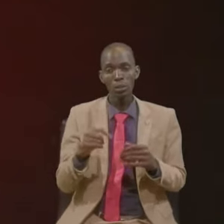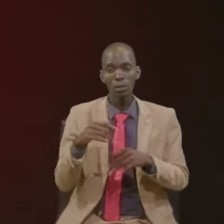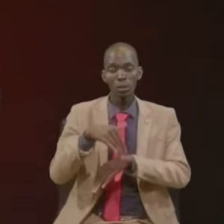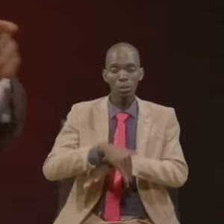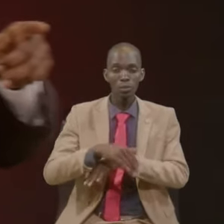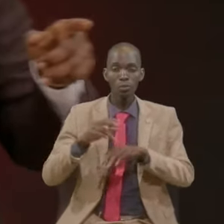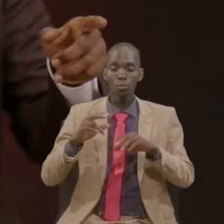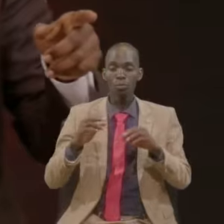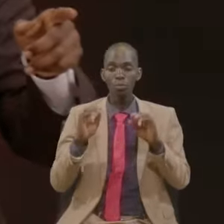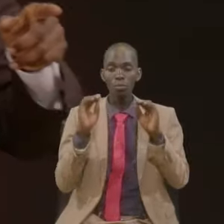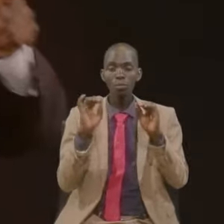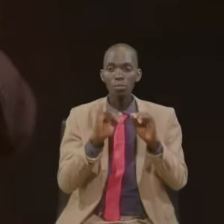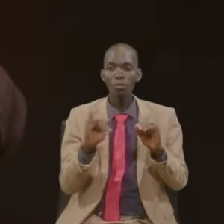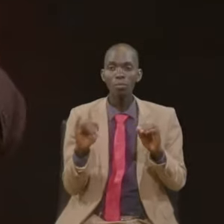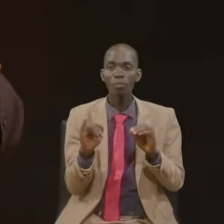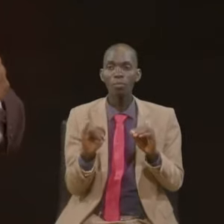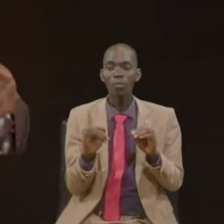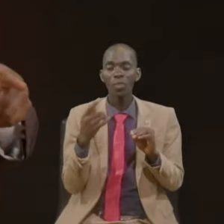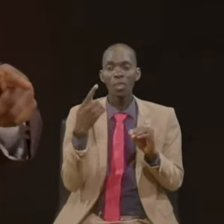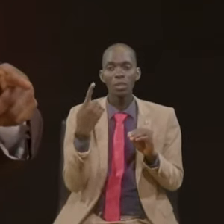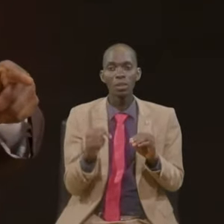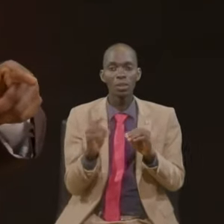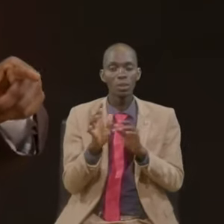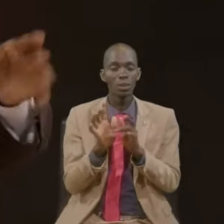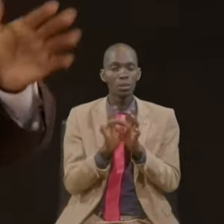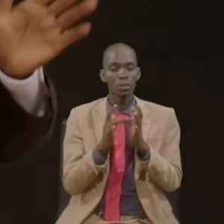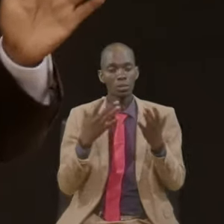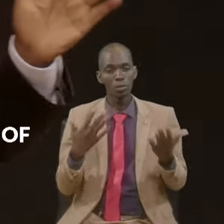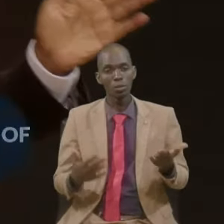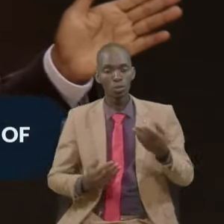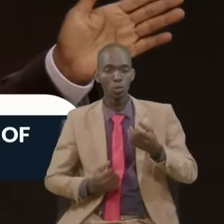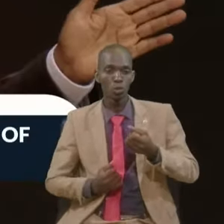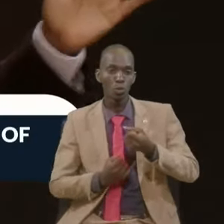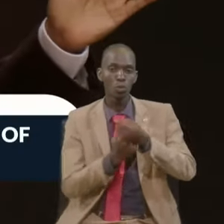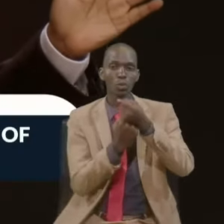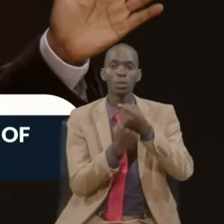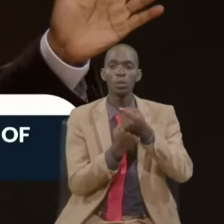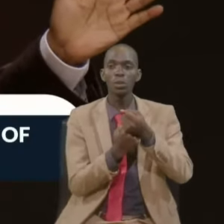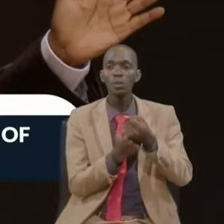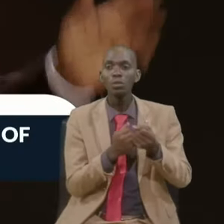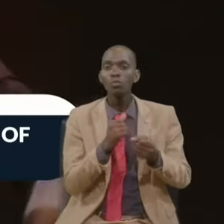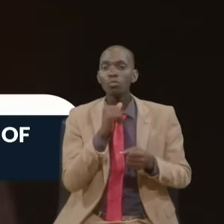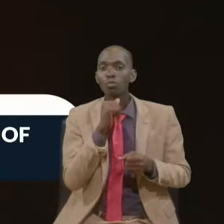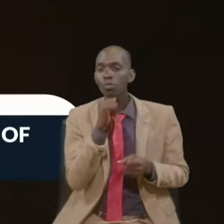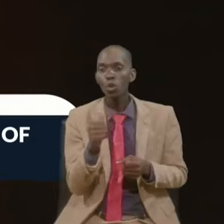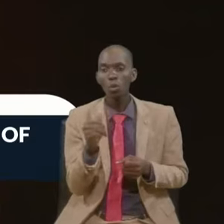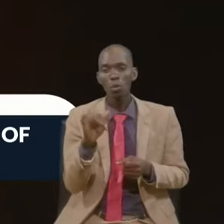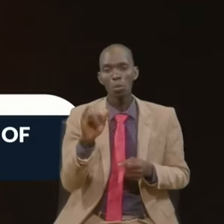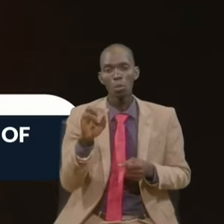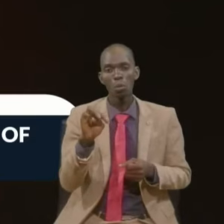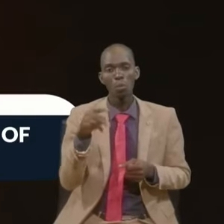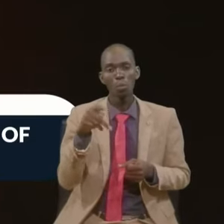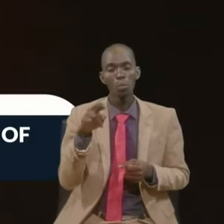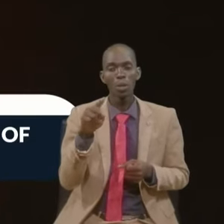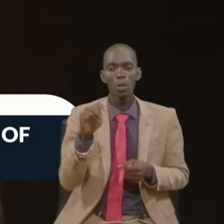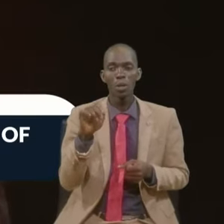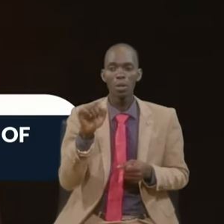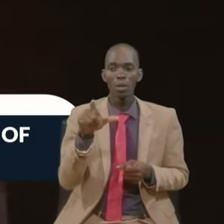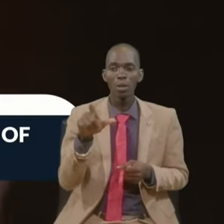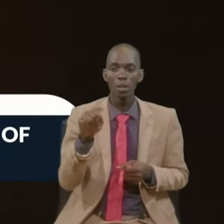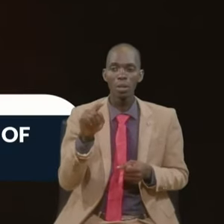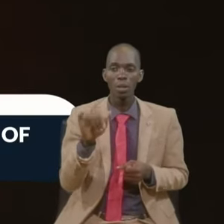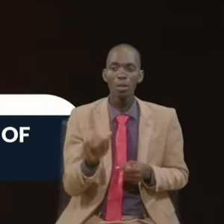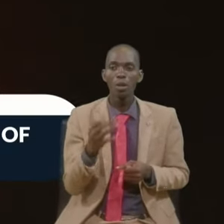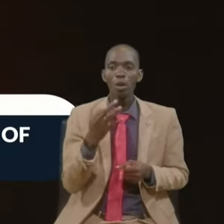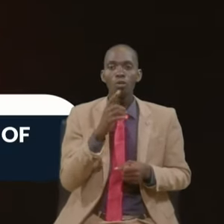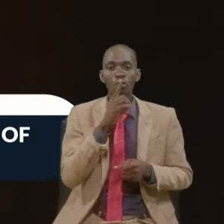word of God today, the scripture-based impartiality of true brethren